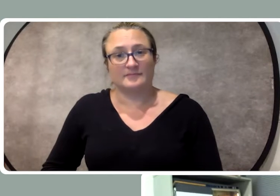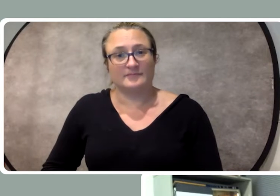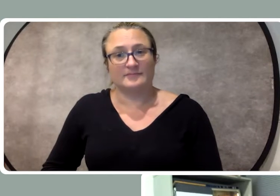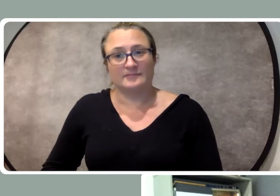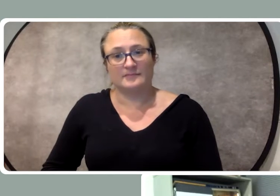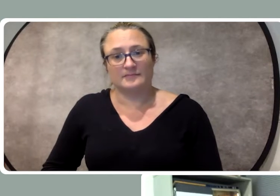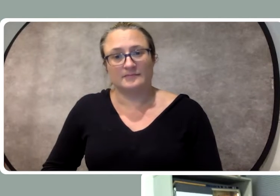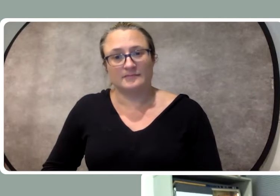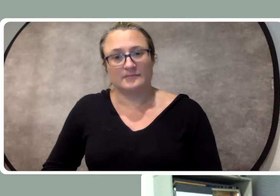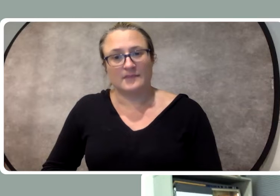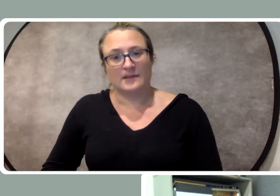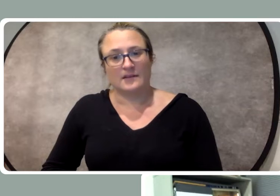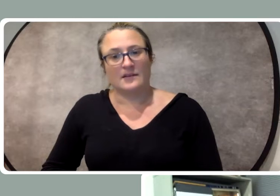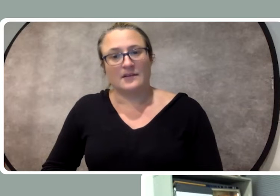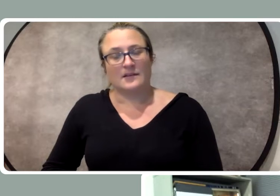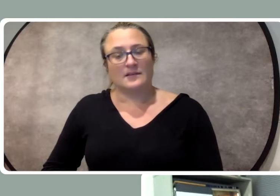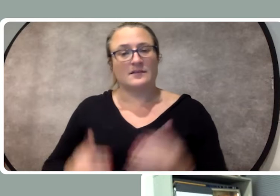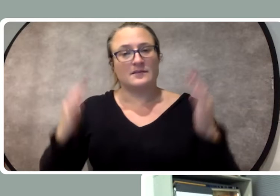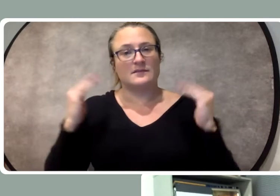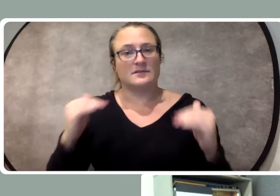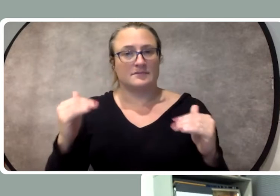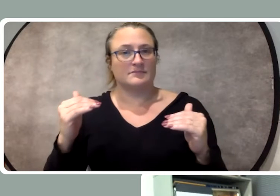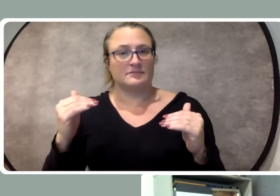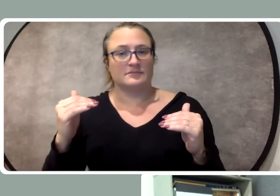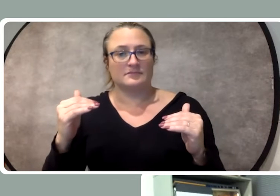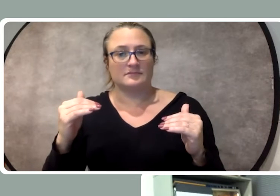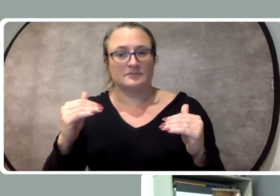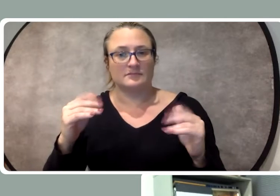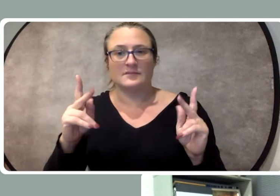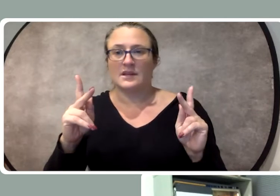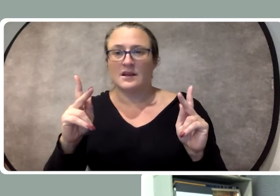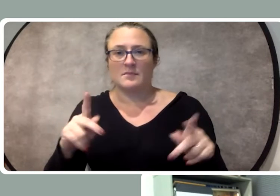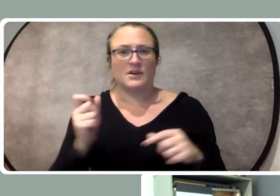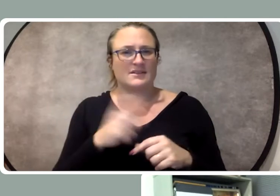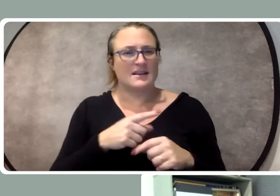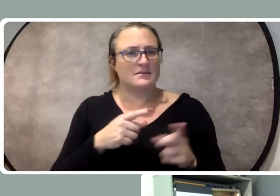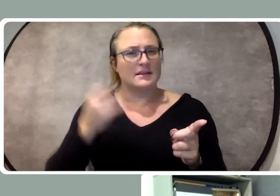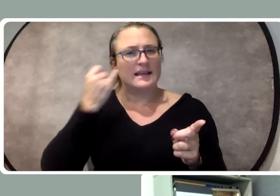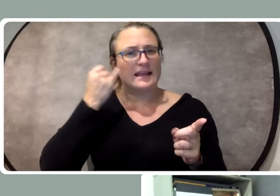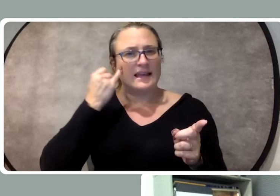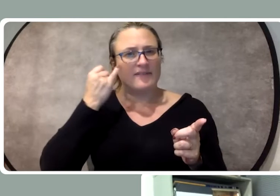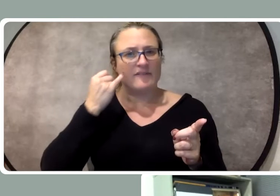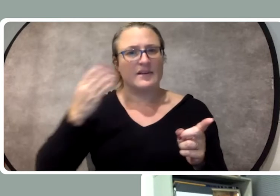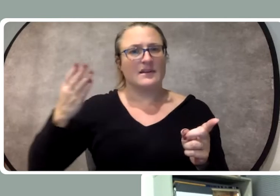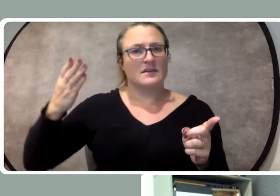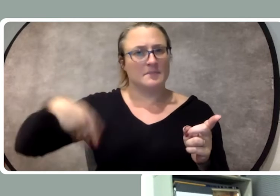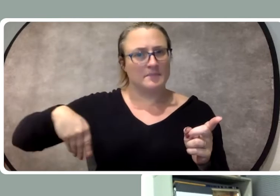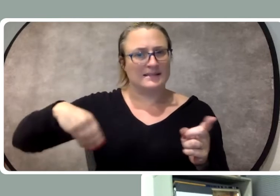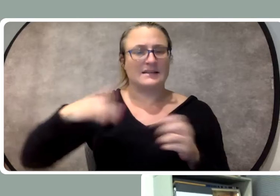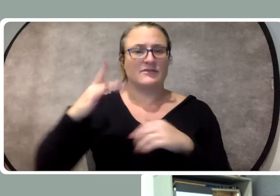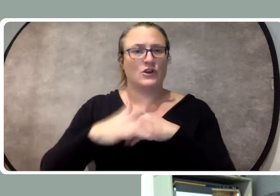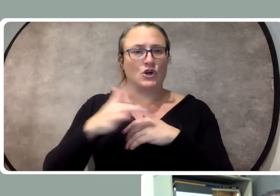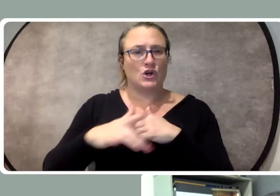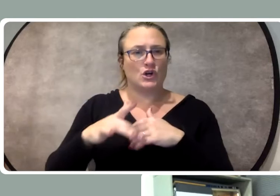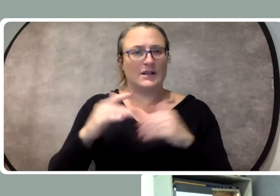Our next question is from someone asking, if you have a mastectomy for early stage triple negative